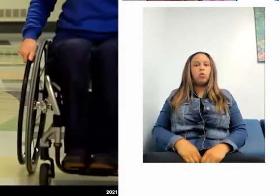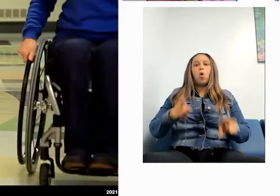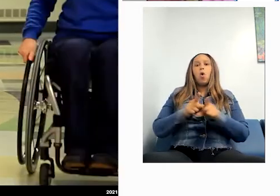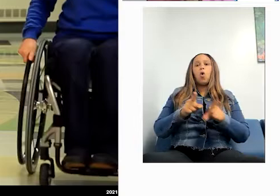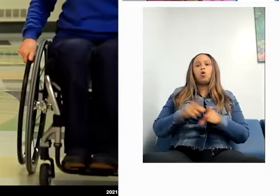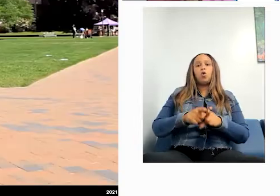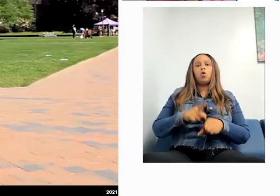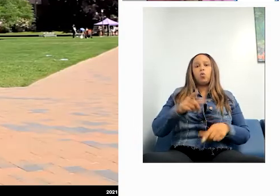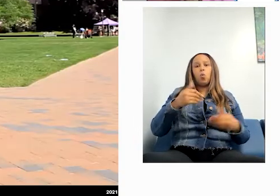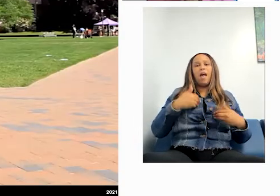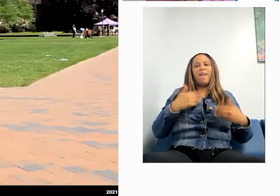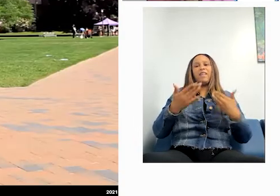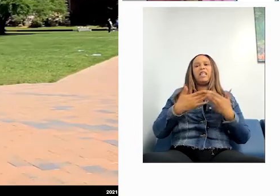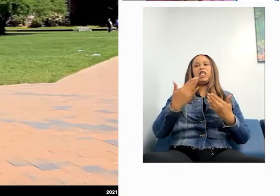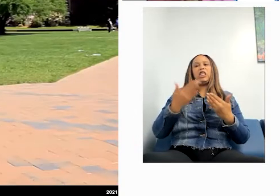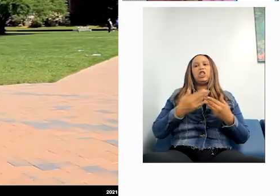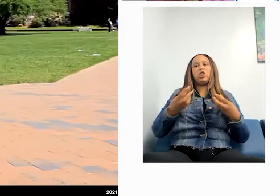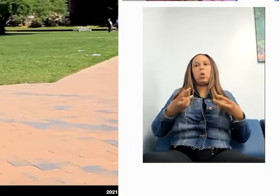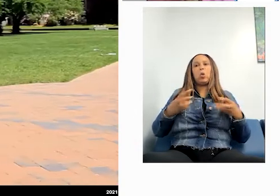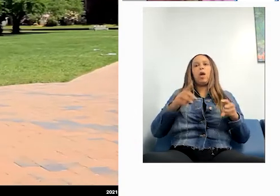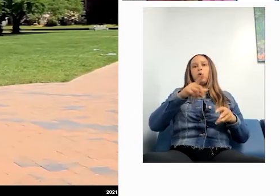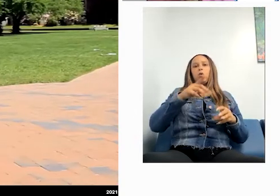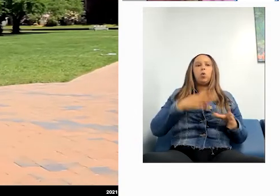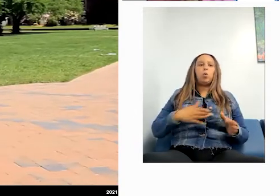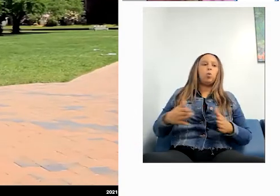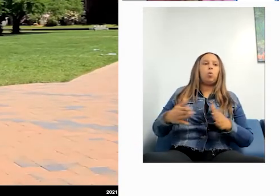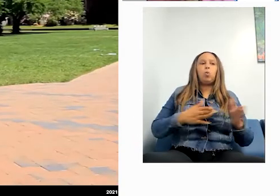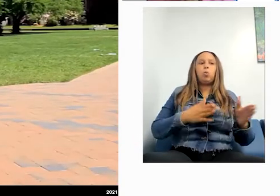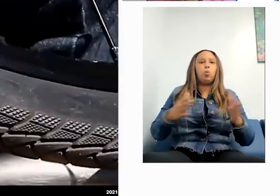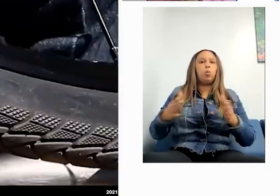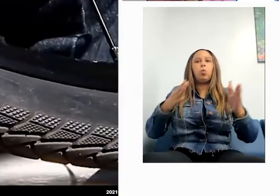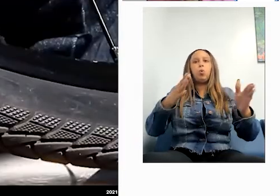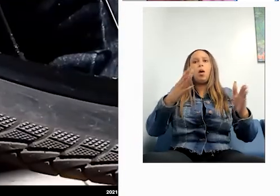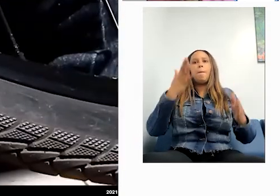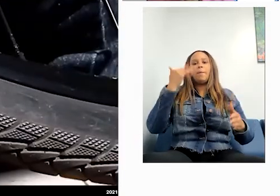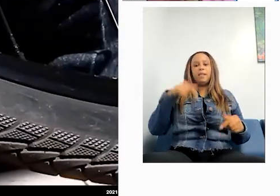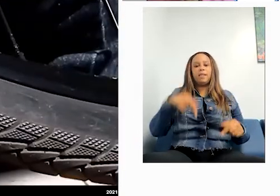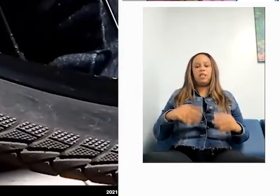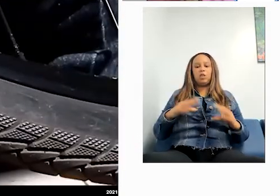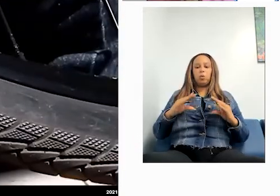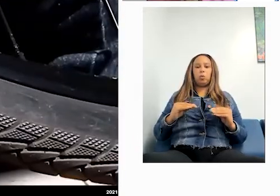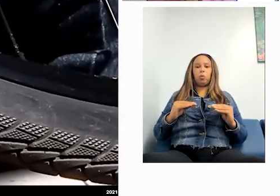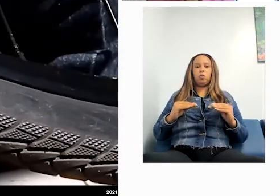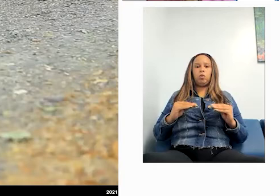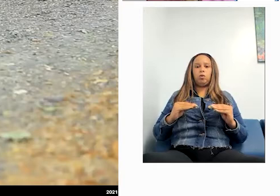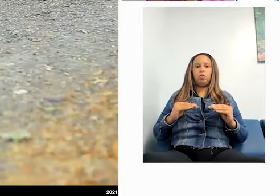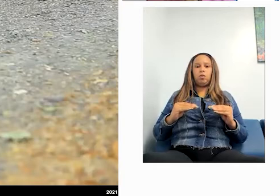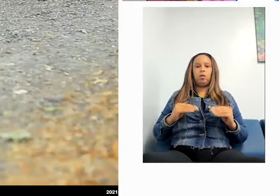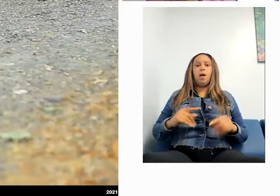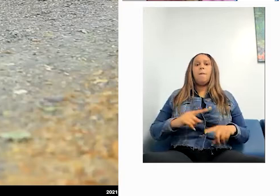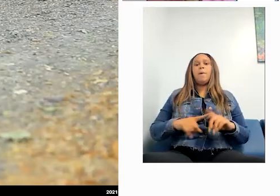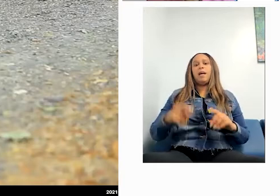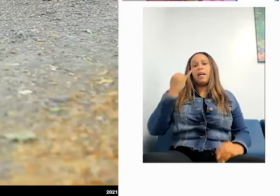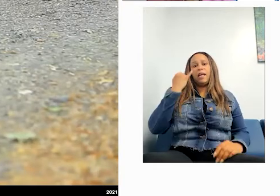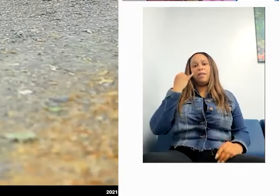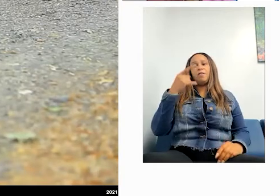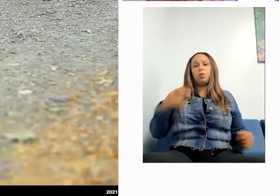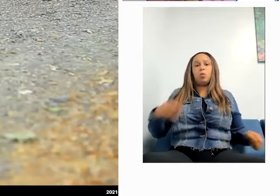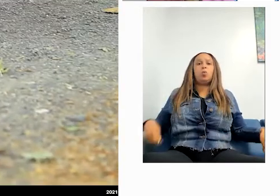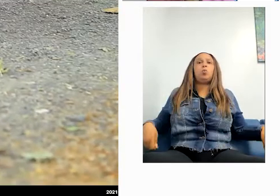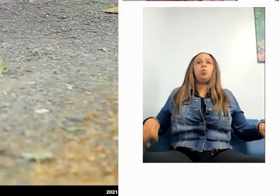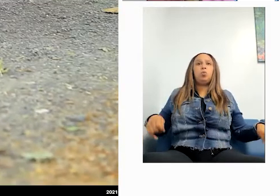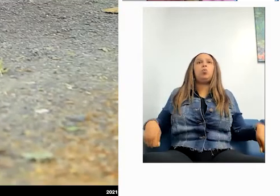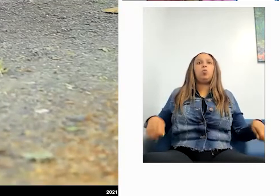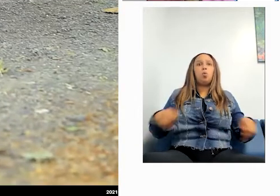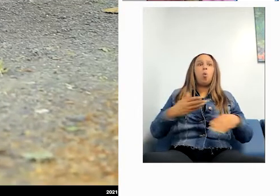will have an easier time pushing a high-pressure, low-tread tire. In contrast, if you typically push your wheelchair over gravel